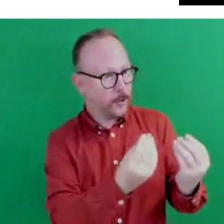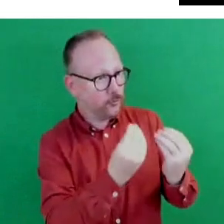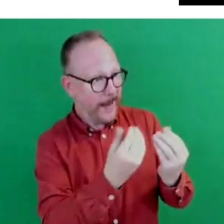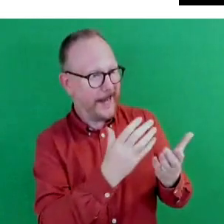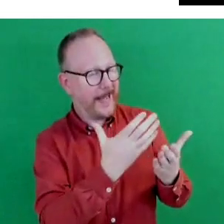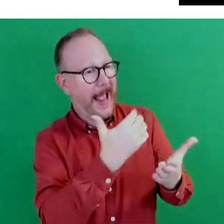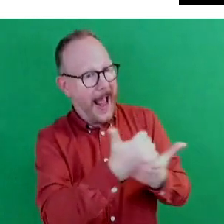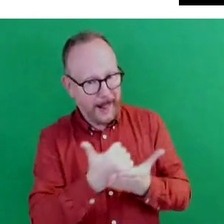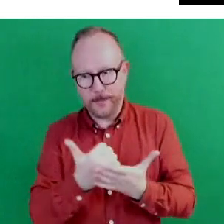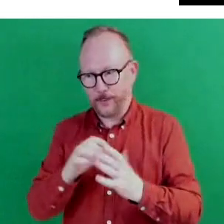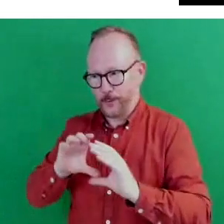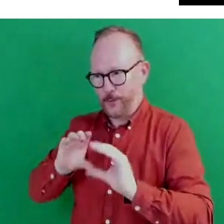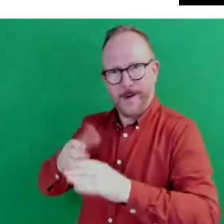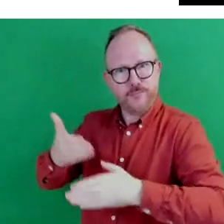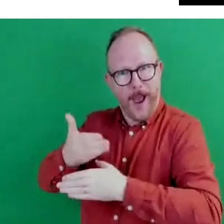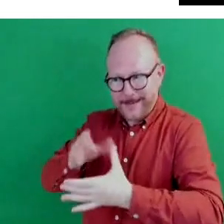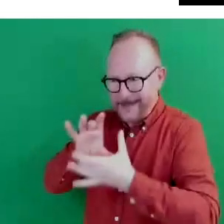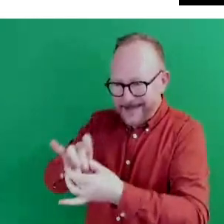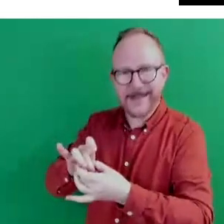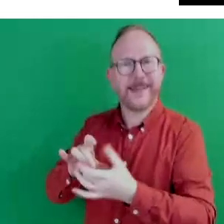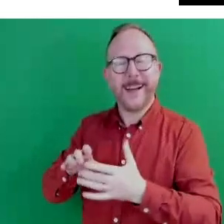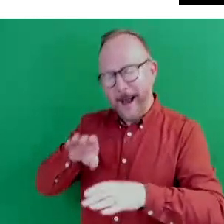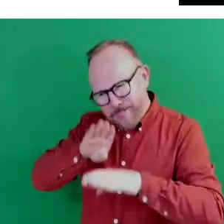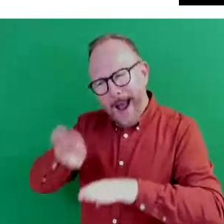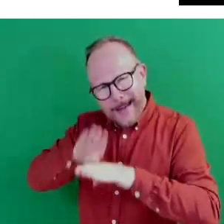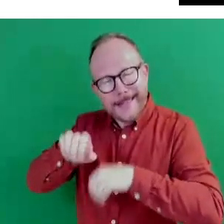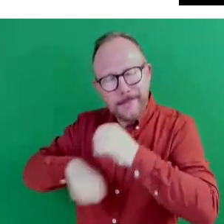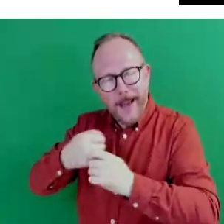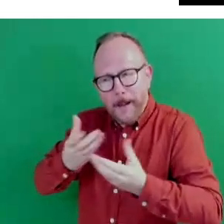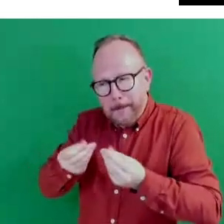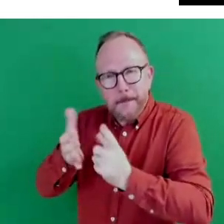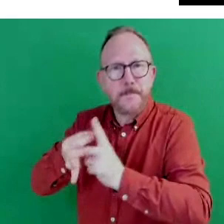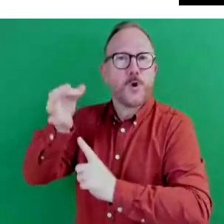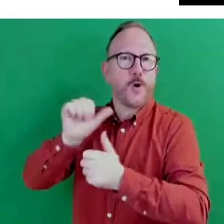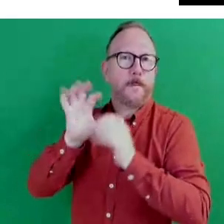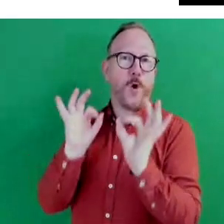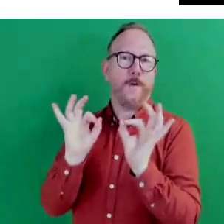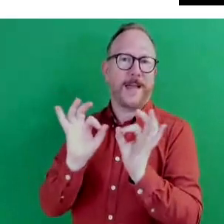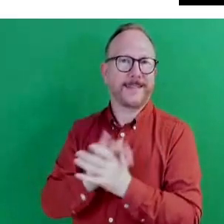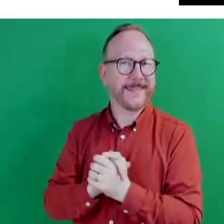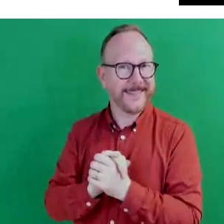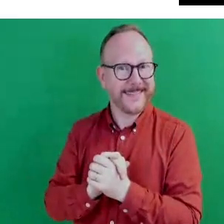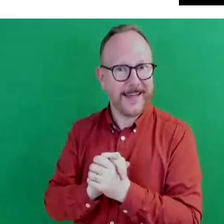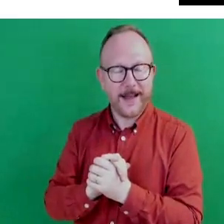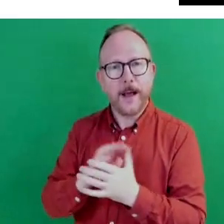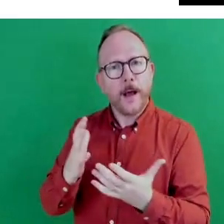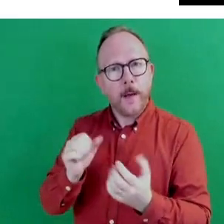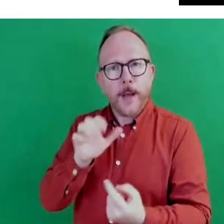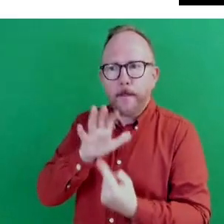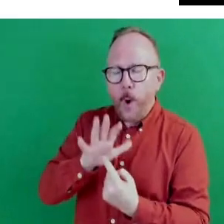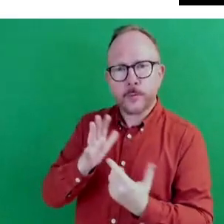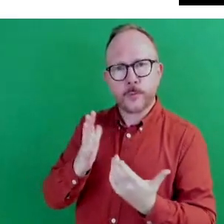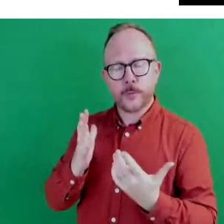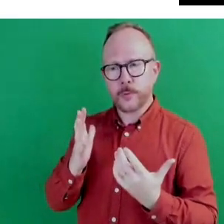makes perfect. And just be yourself. I've noticed in my sessions, as while sticking